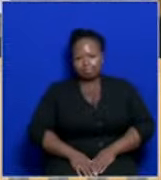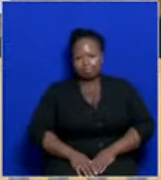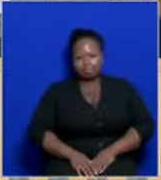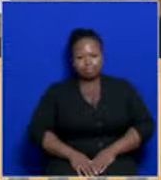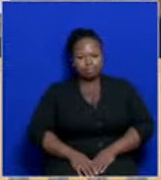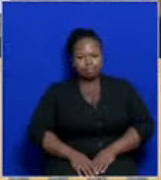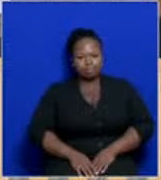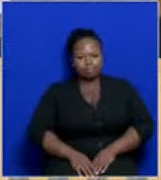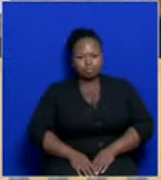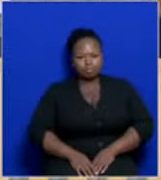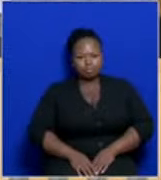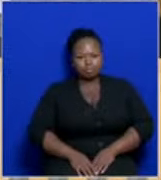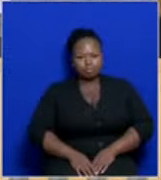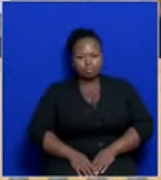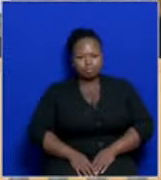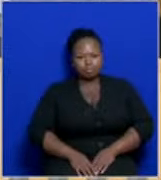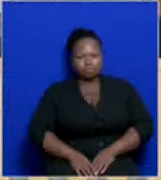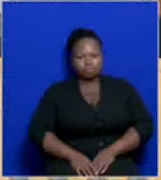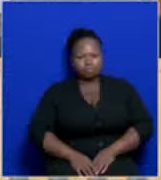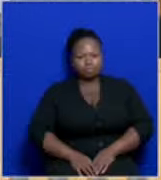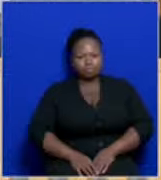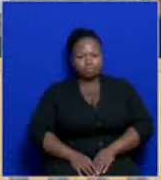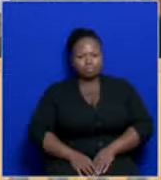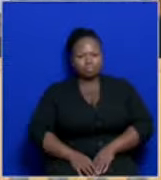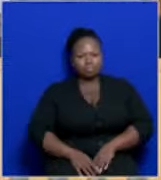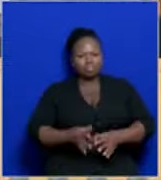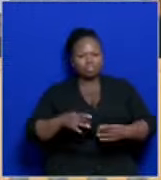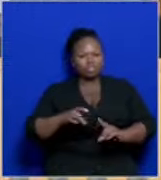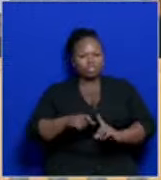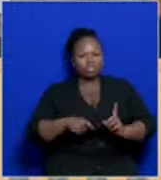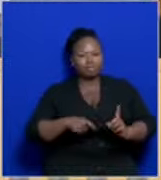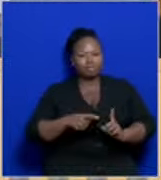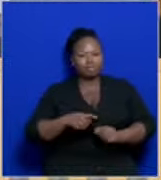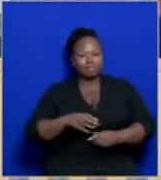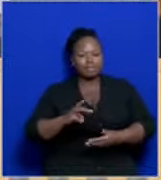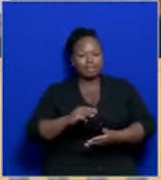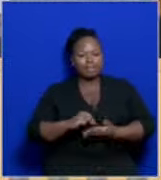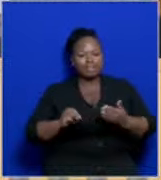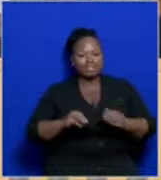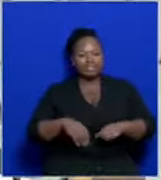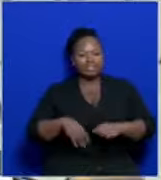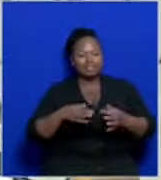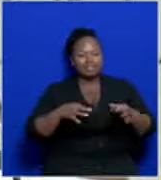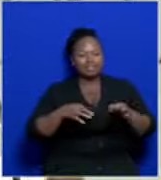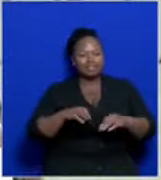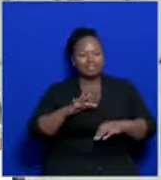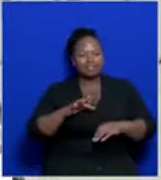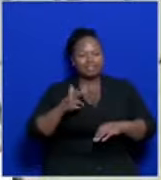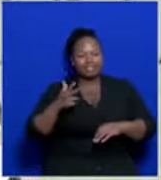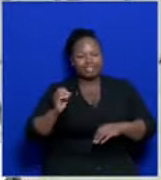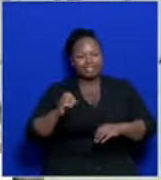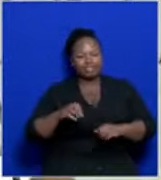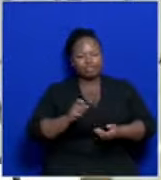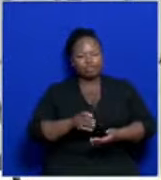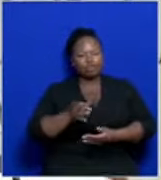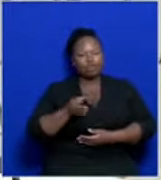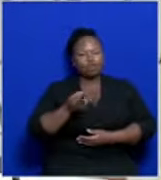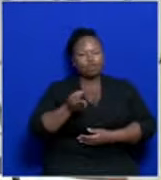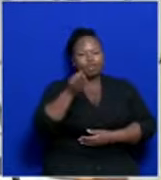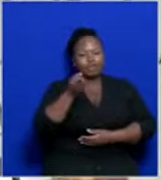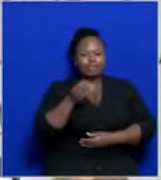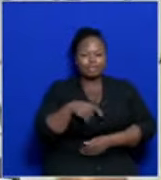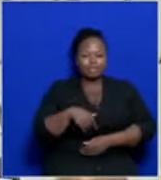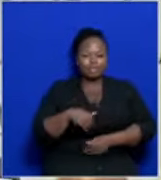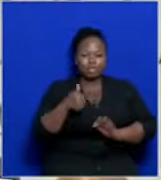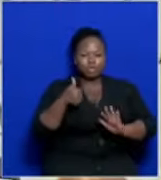Yes, Oh, yes, yes. Mr. No, the yes, chair was Mr. referring to the message at the bottom of 580. It's a forwarded message, and it starts, "Good day,